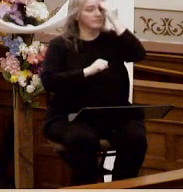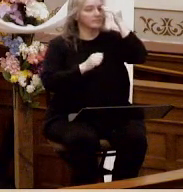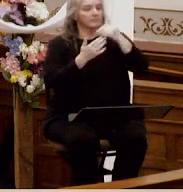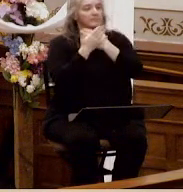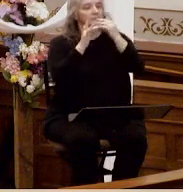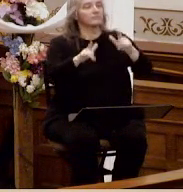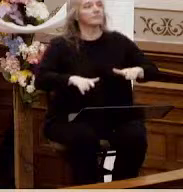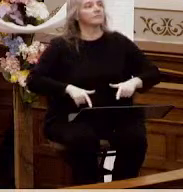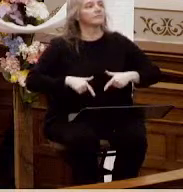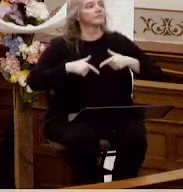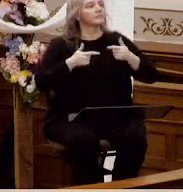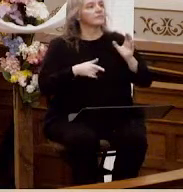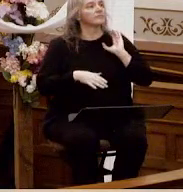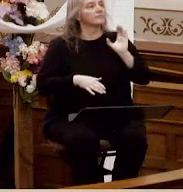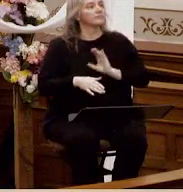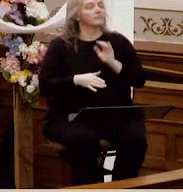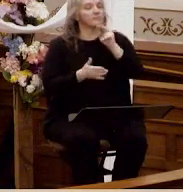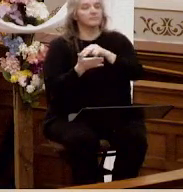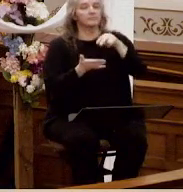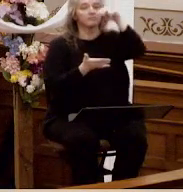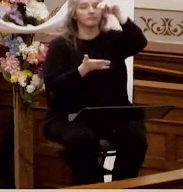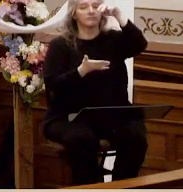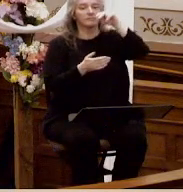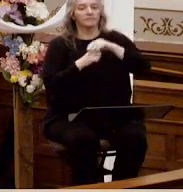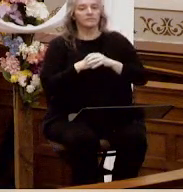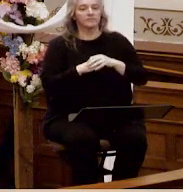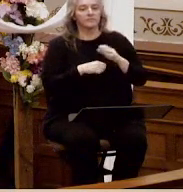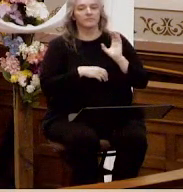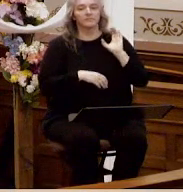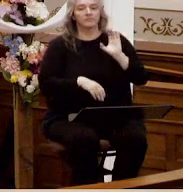life. Christ is risen.